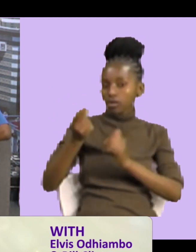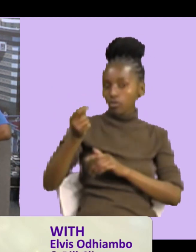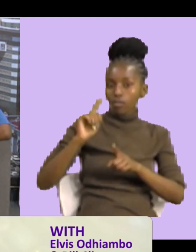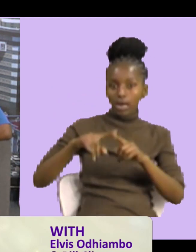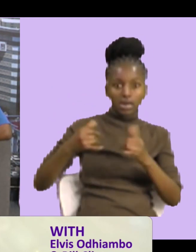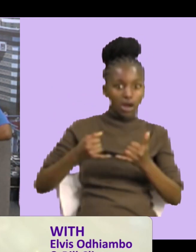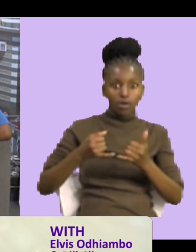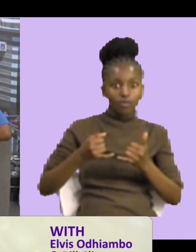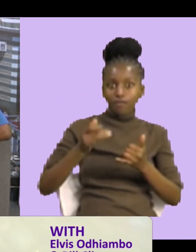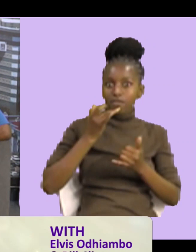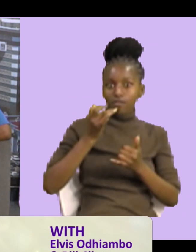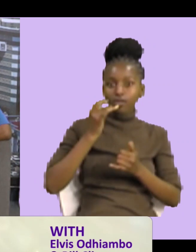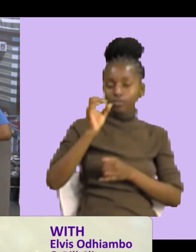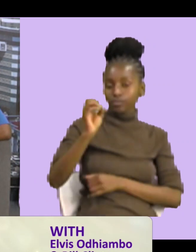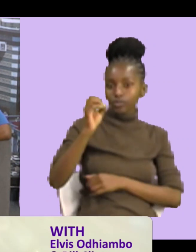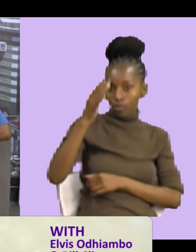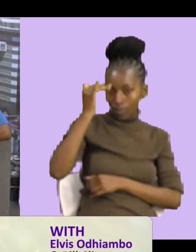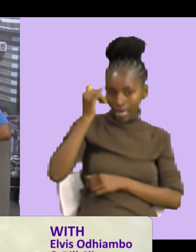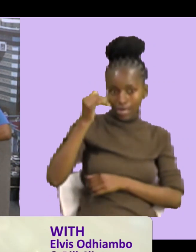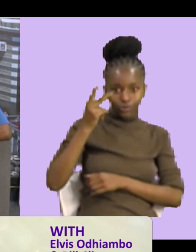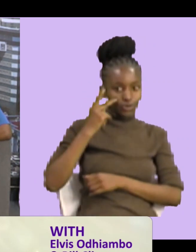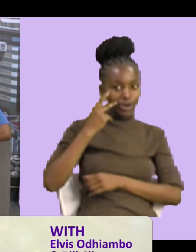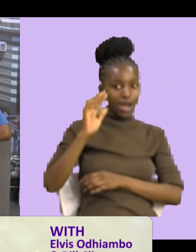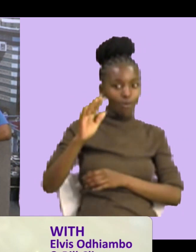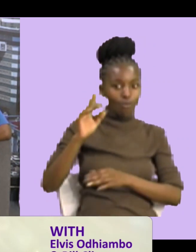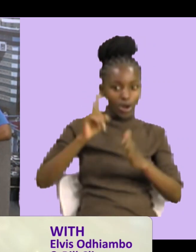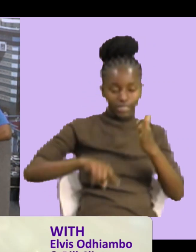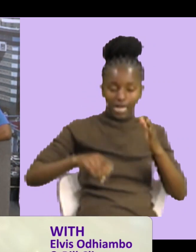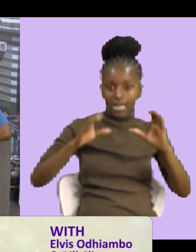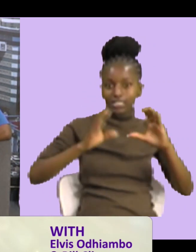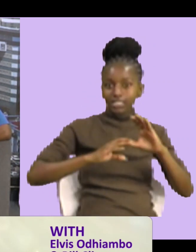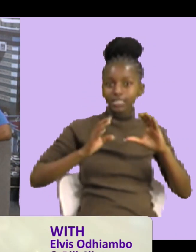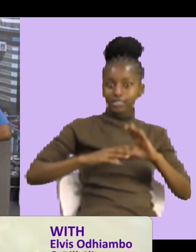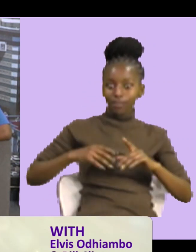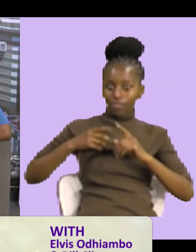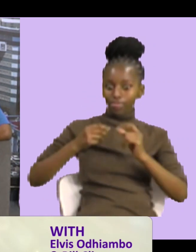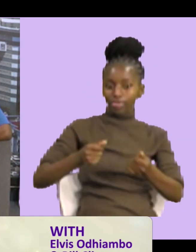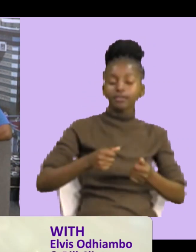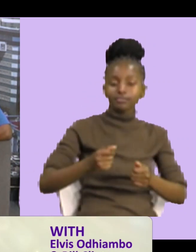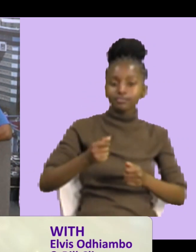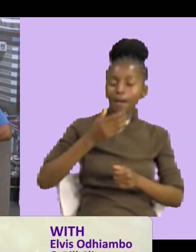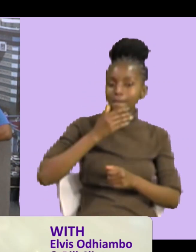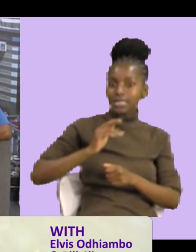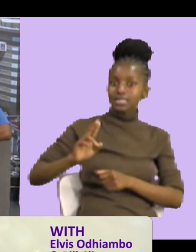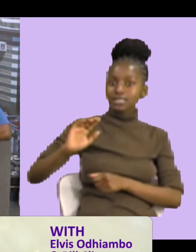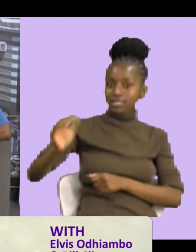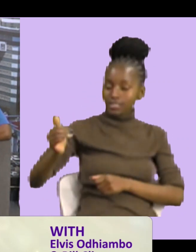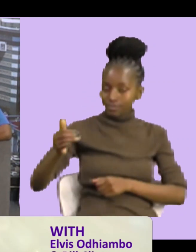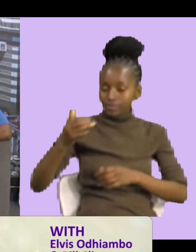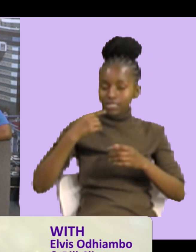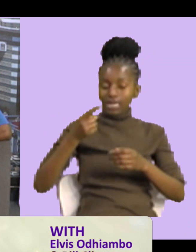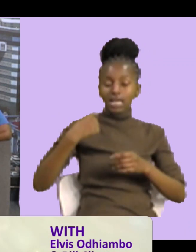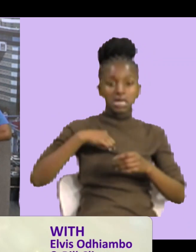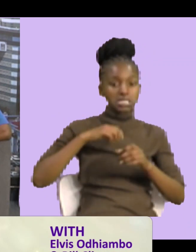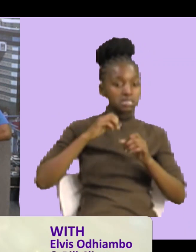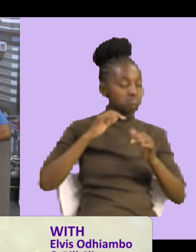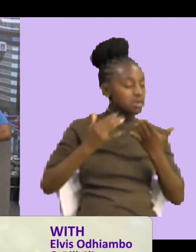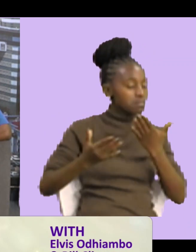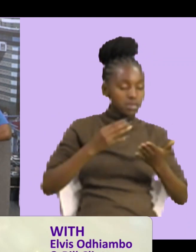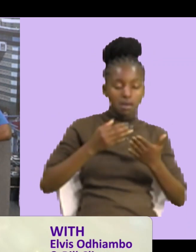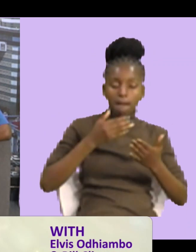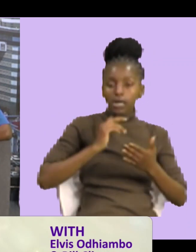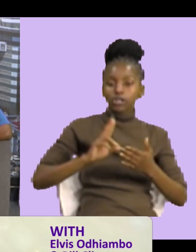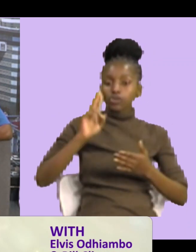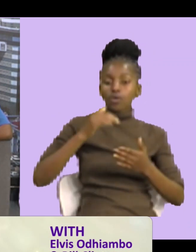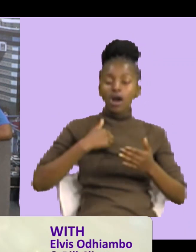really favorable, because this is what Chelsea did to Manchester City with them being underdogs. Do you believe this sort of opportunity for United to bounce back